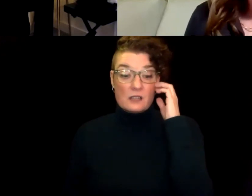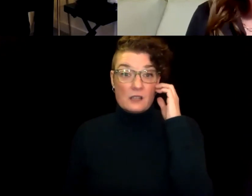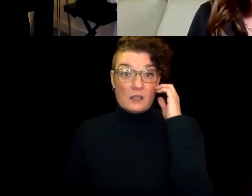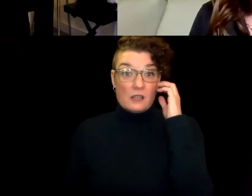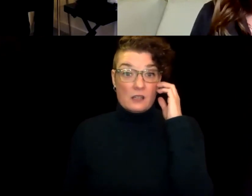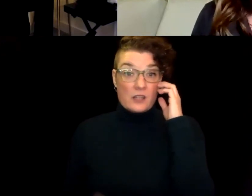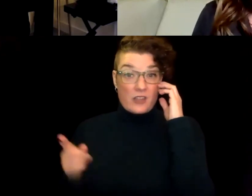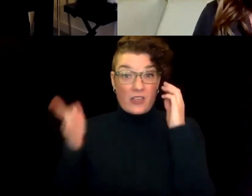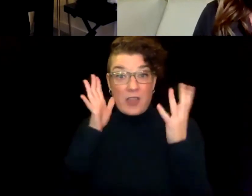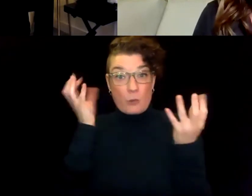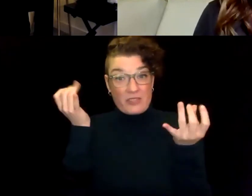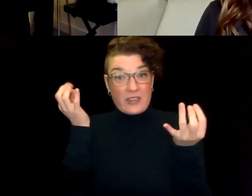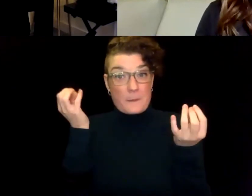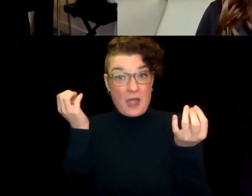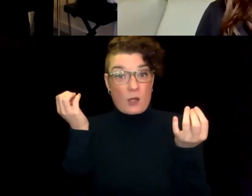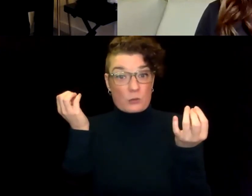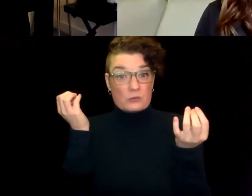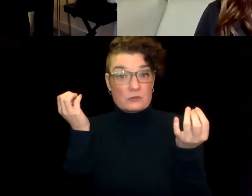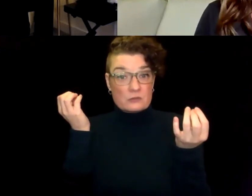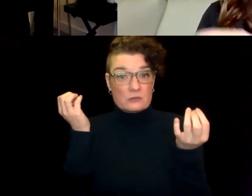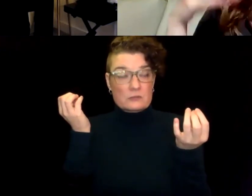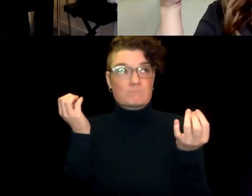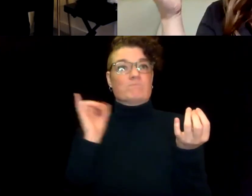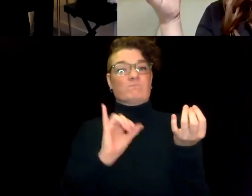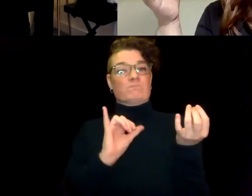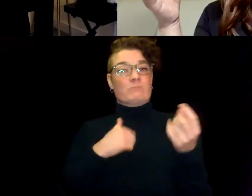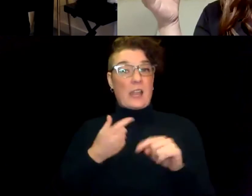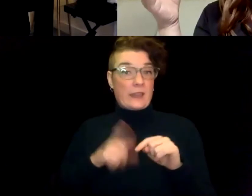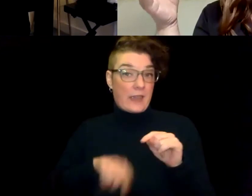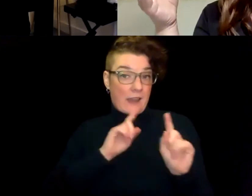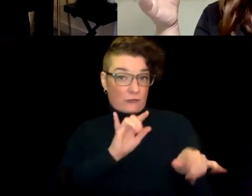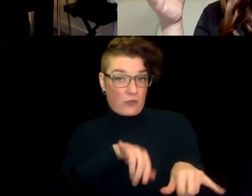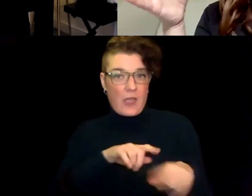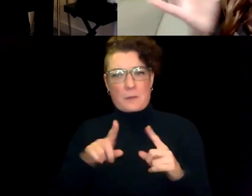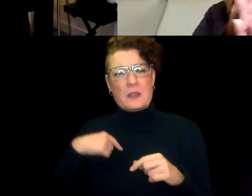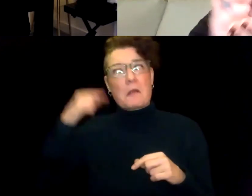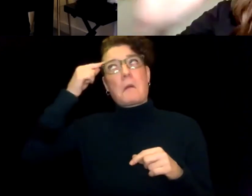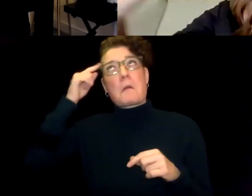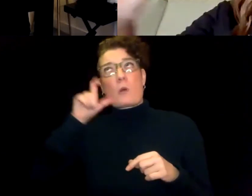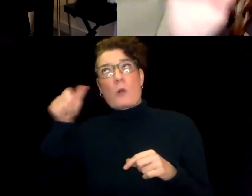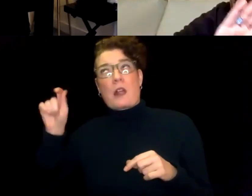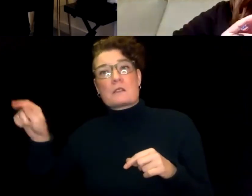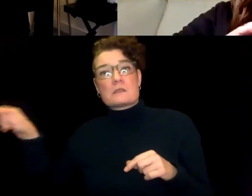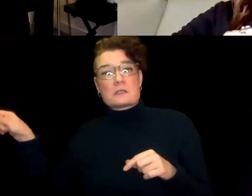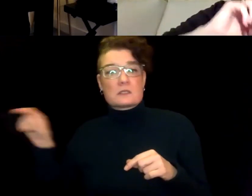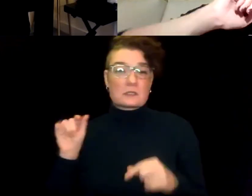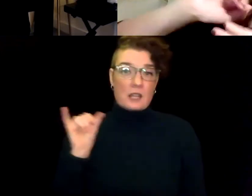think about what, well, I couldn't answer this question, but who do I know that might be able to? Like, where can I